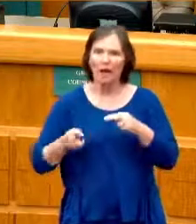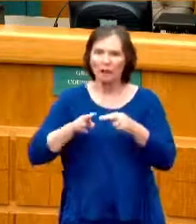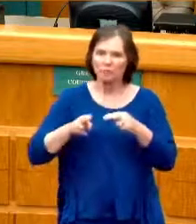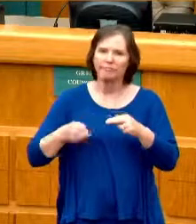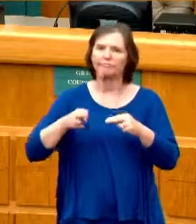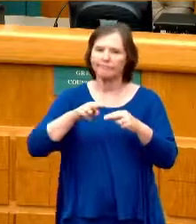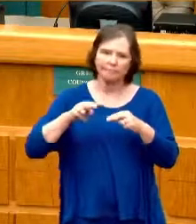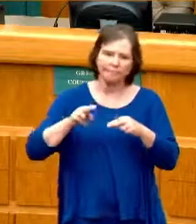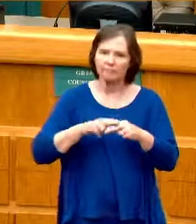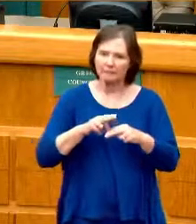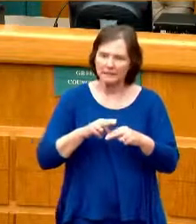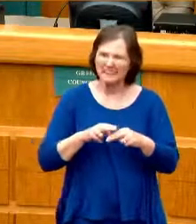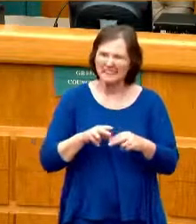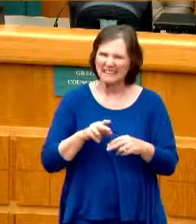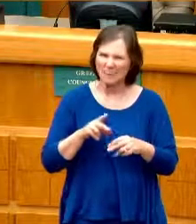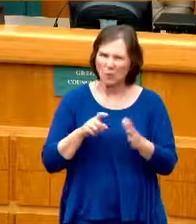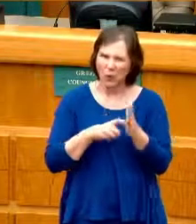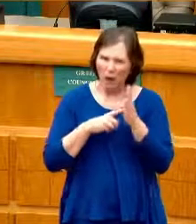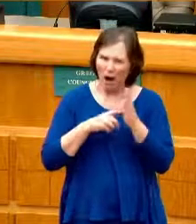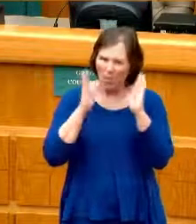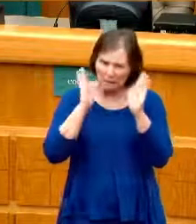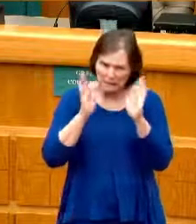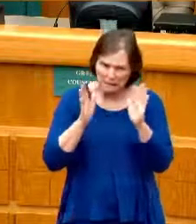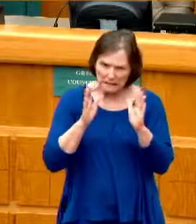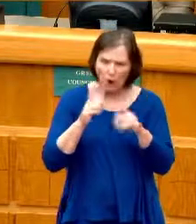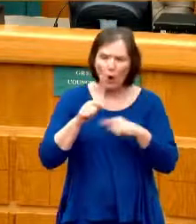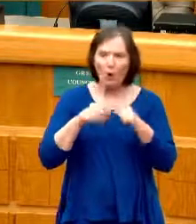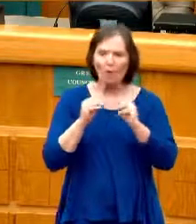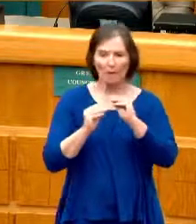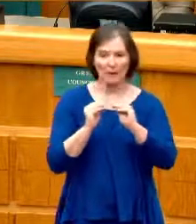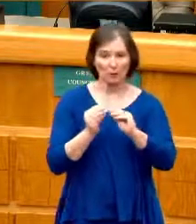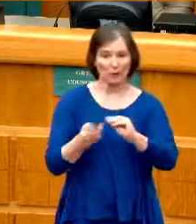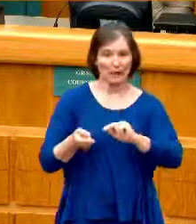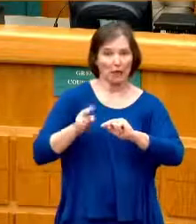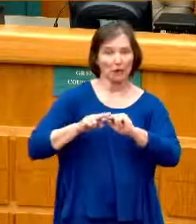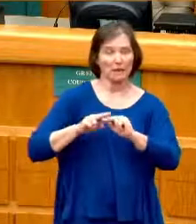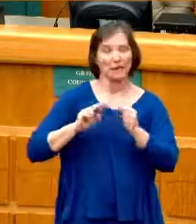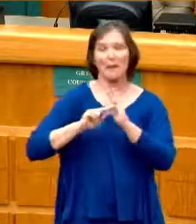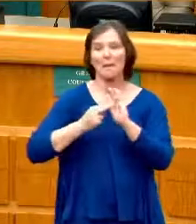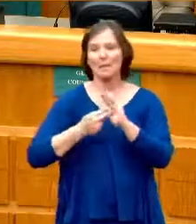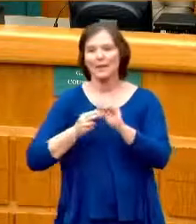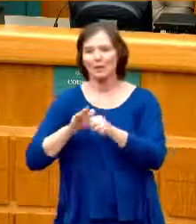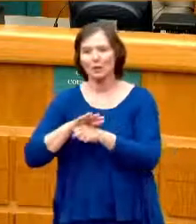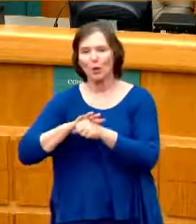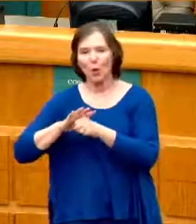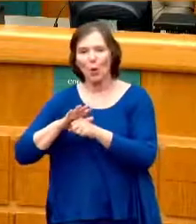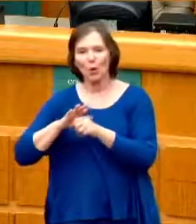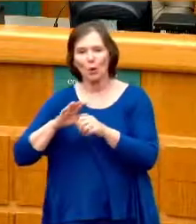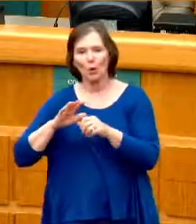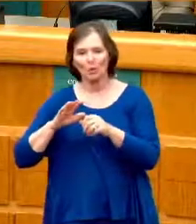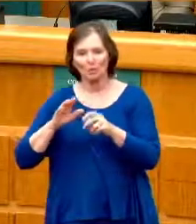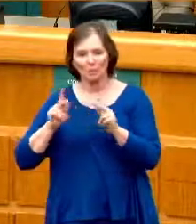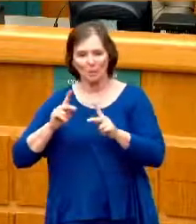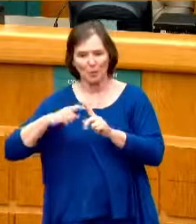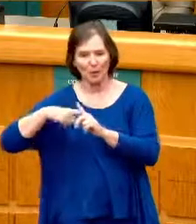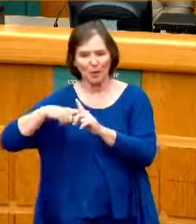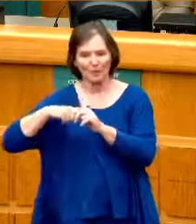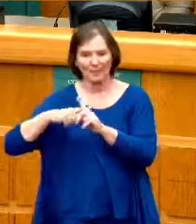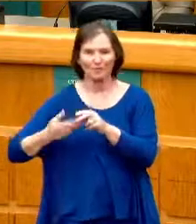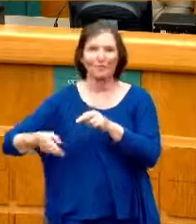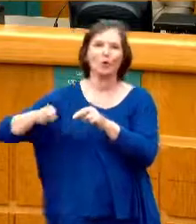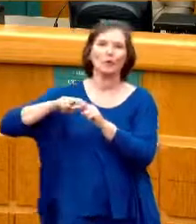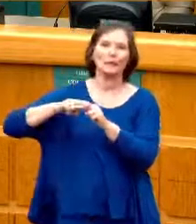pay very close attention to, because when numbers are going up, usually cases have gone up, then numbers go up, and then everybody knows